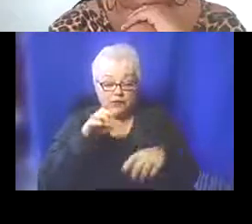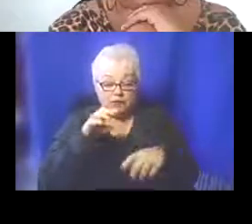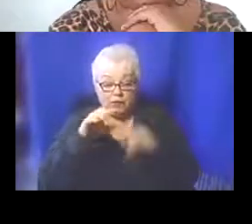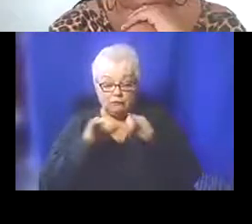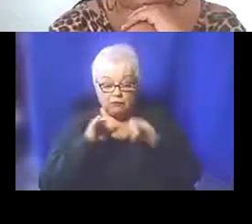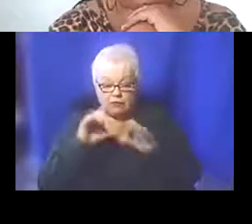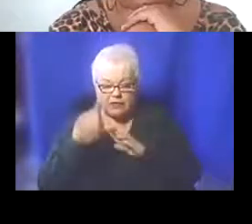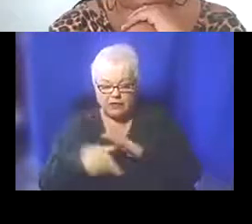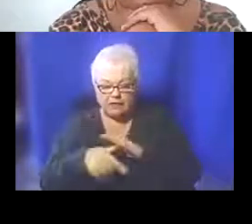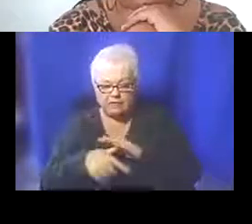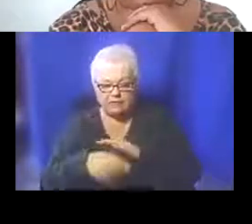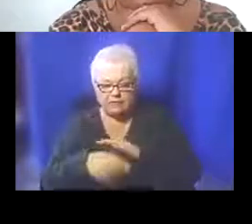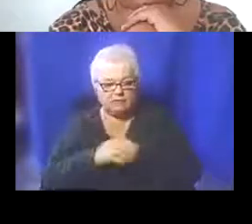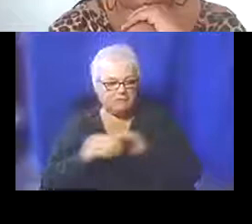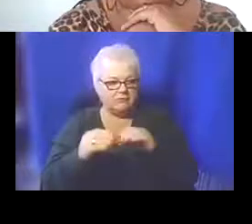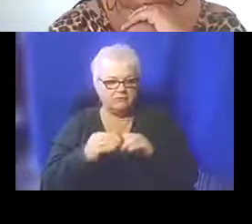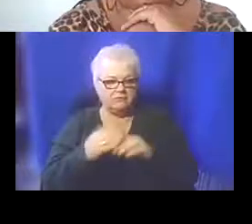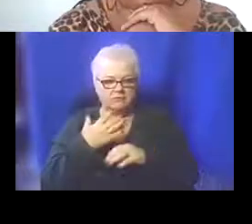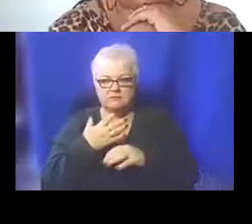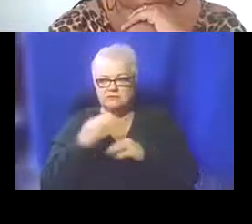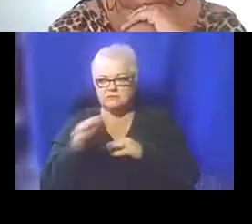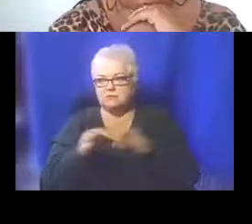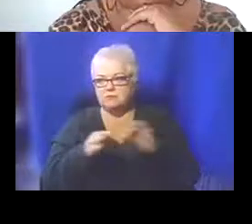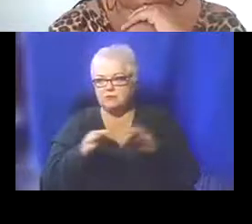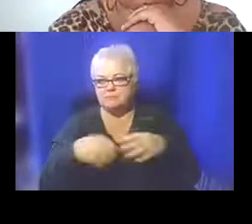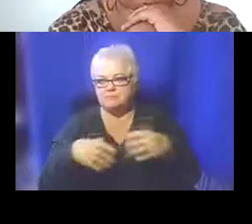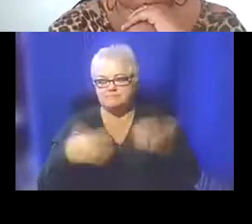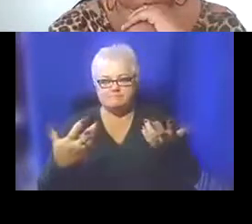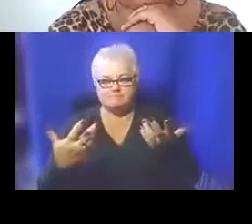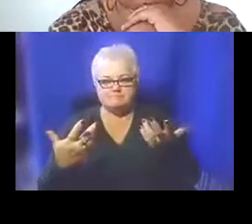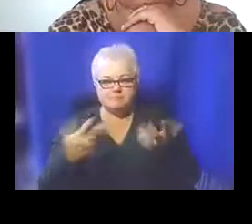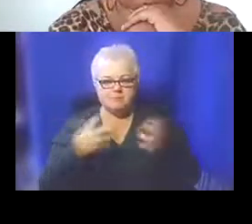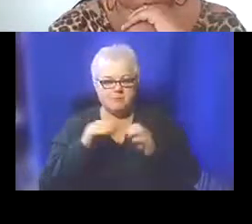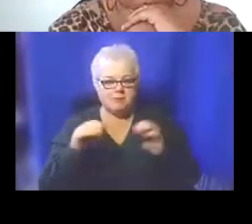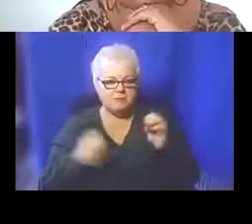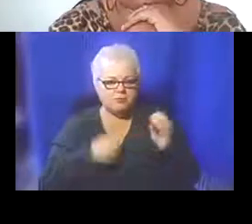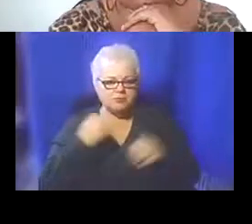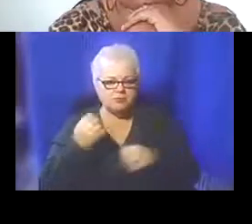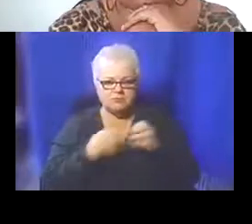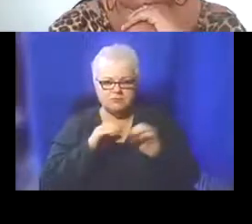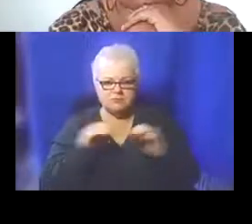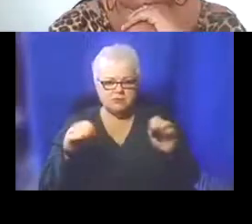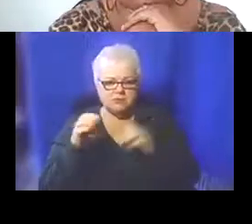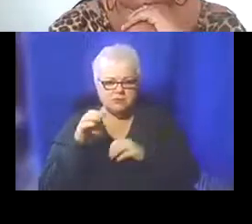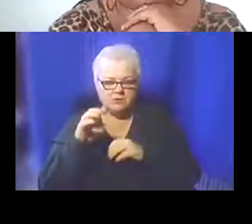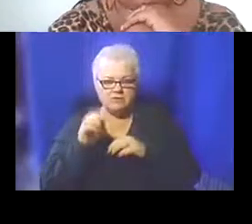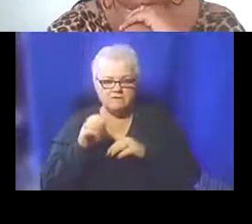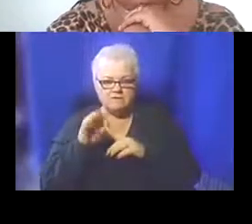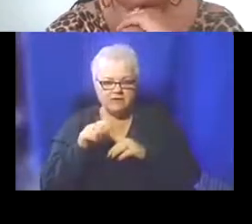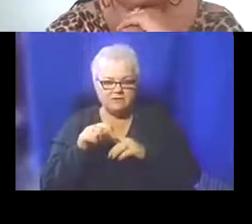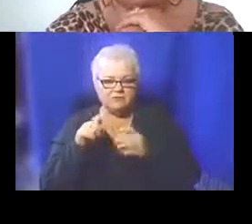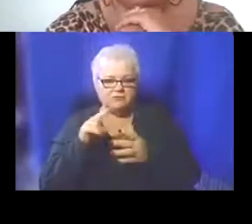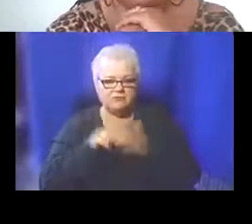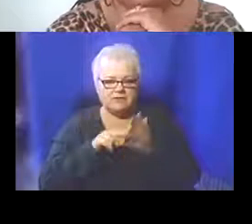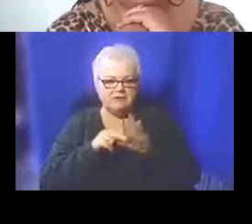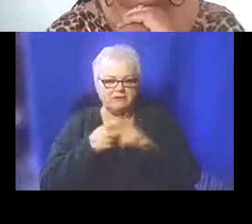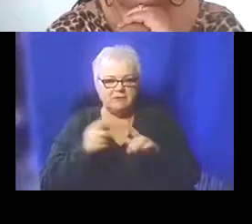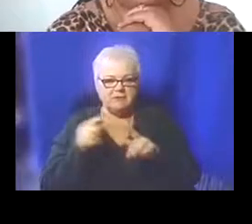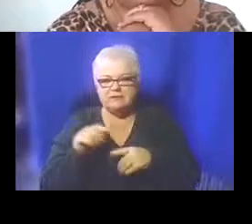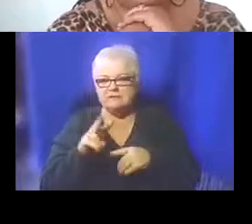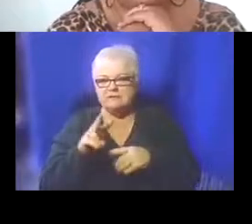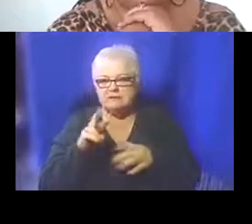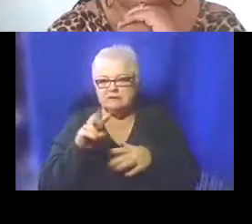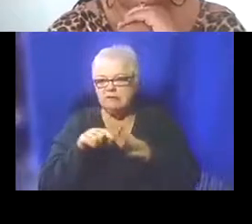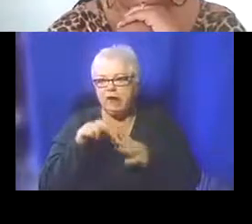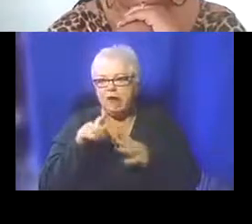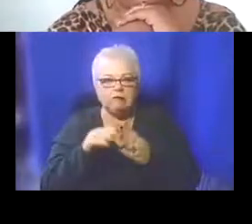they have no affect. They're just describing it with no emotion, no affect, like they're reading out of the TV guide. There's just